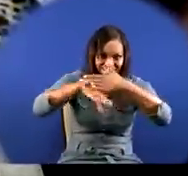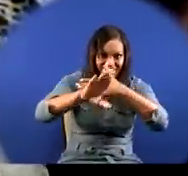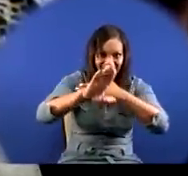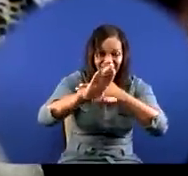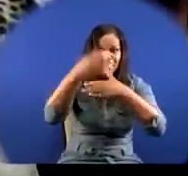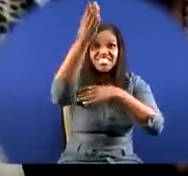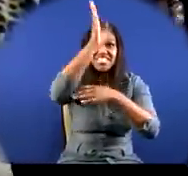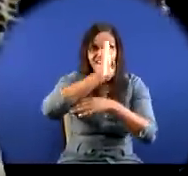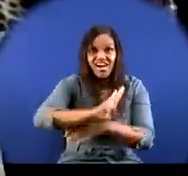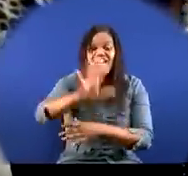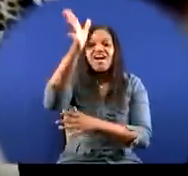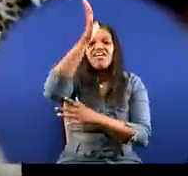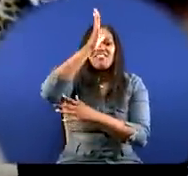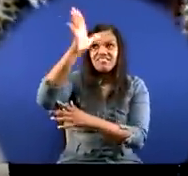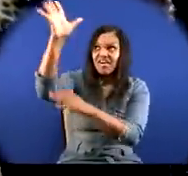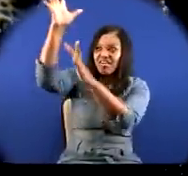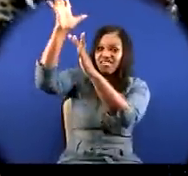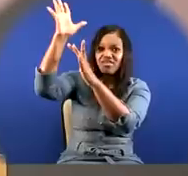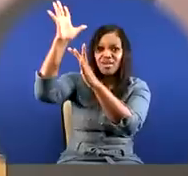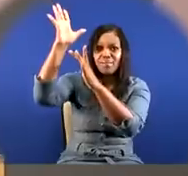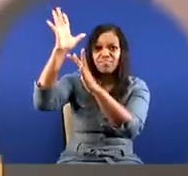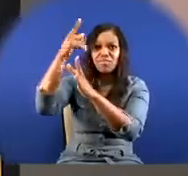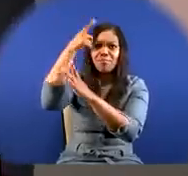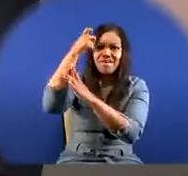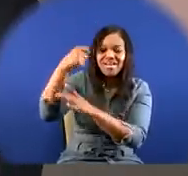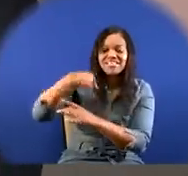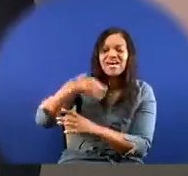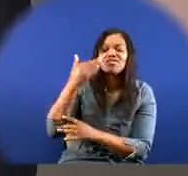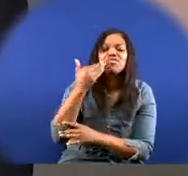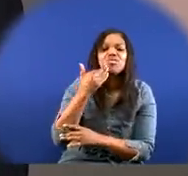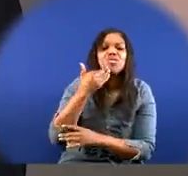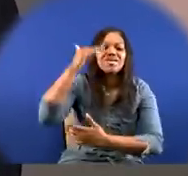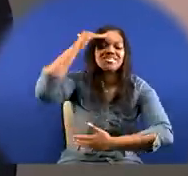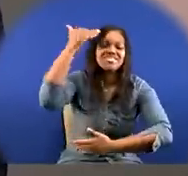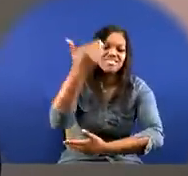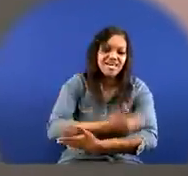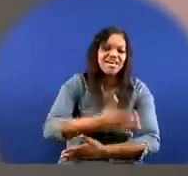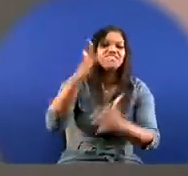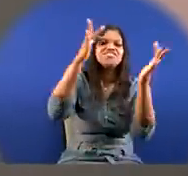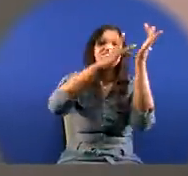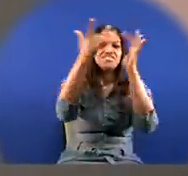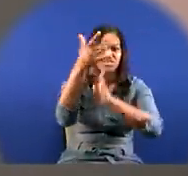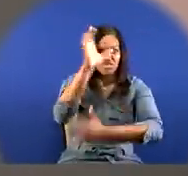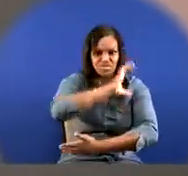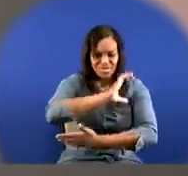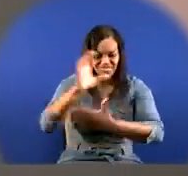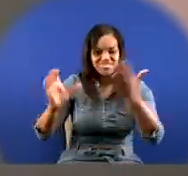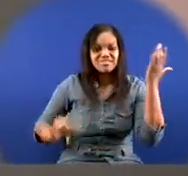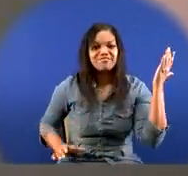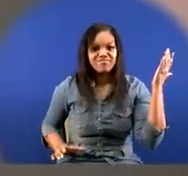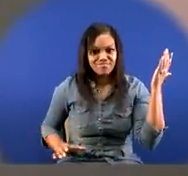to God the Father because I know his Son, Jesus Christ.